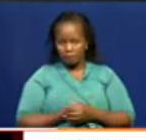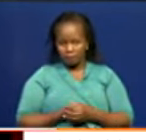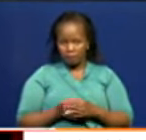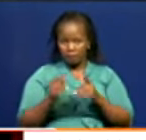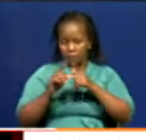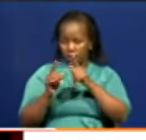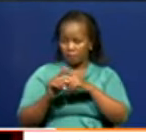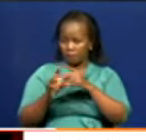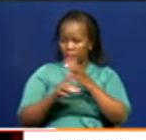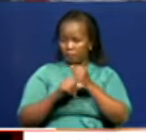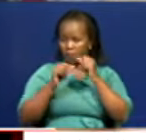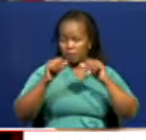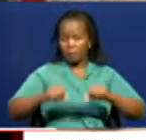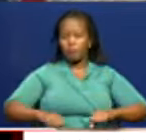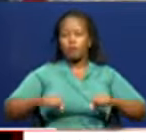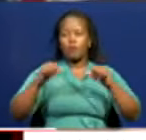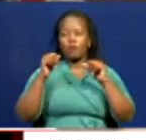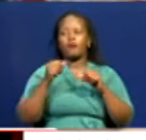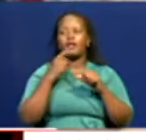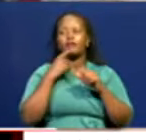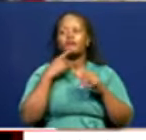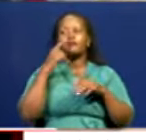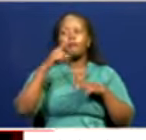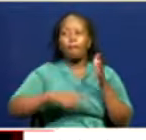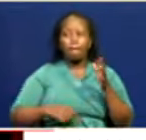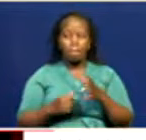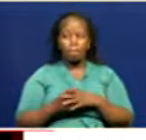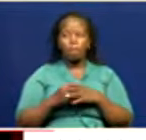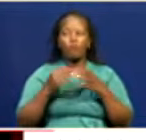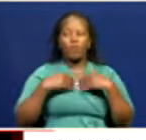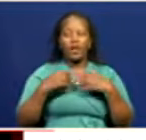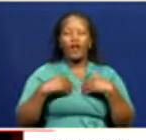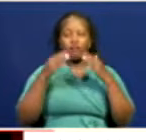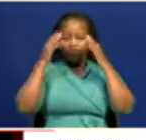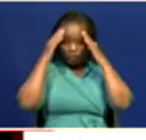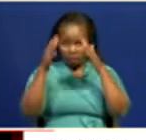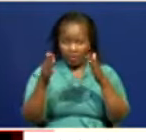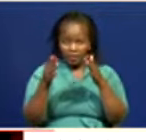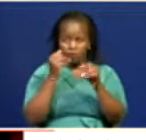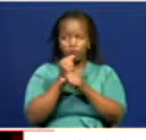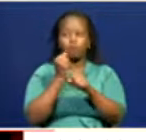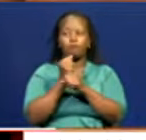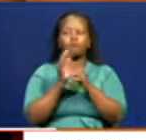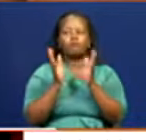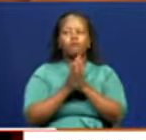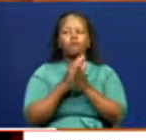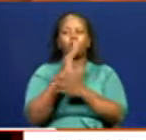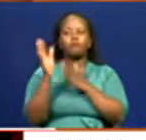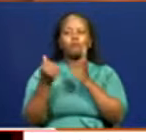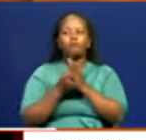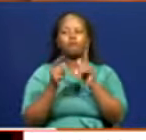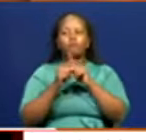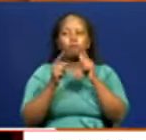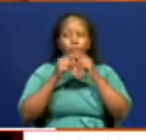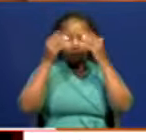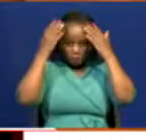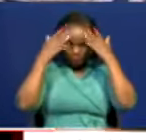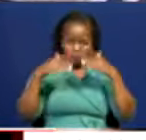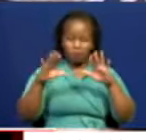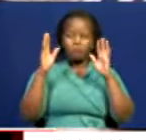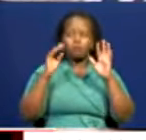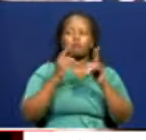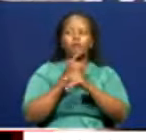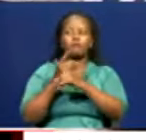chairman Kenyua Wairato says they have resolved to work with a number of social influencers to sensitize prospective